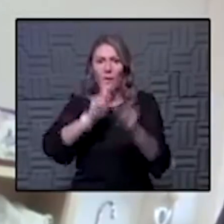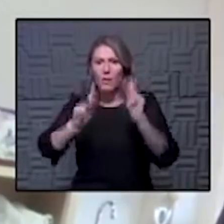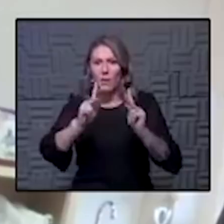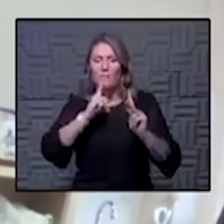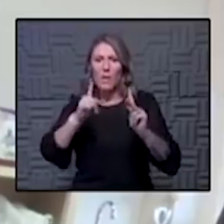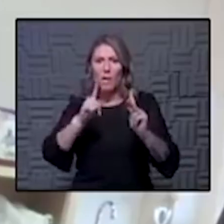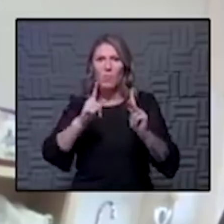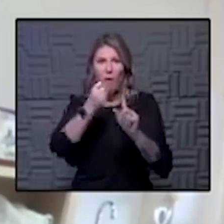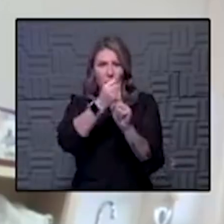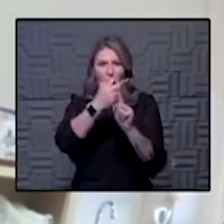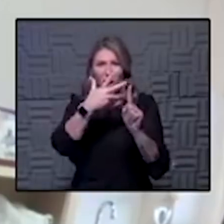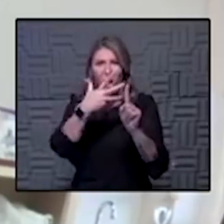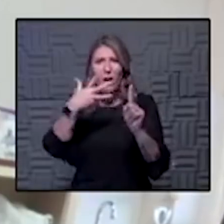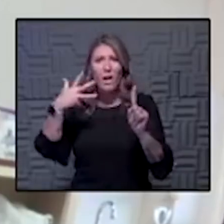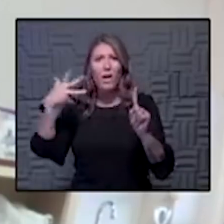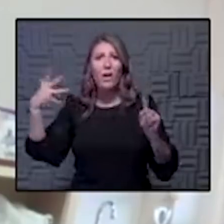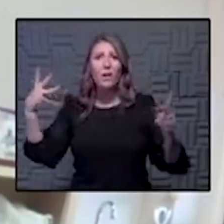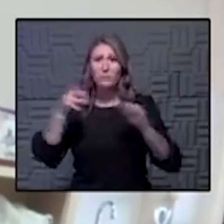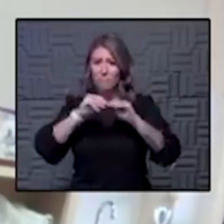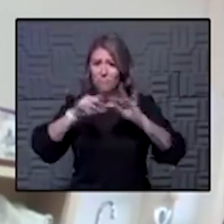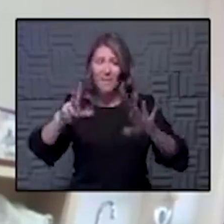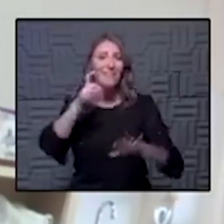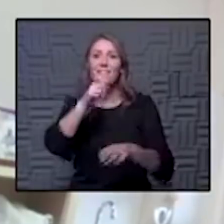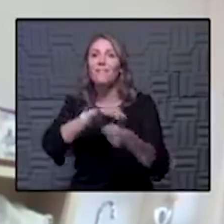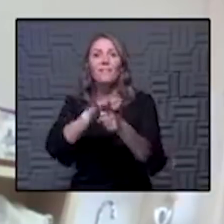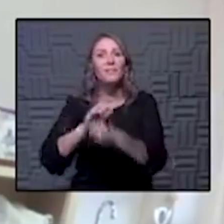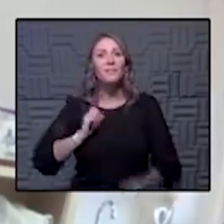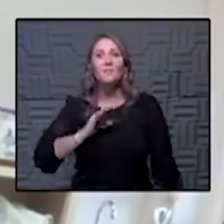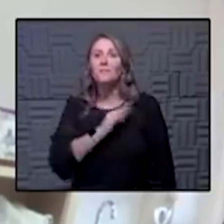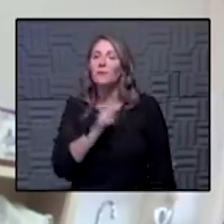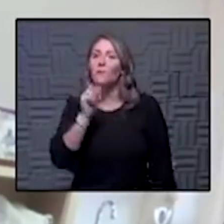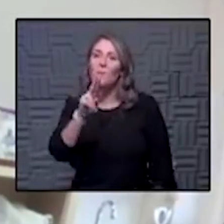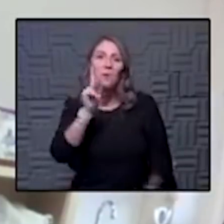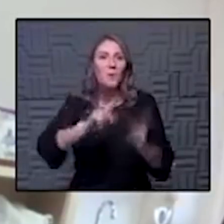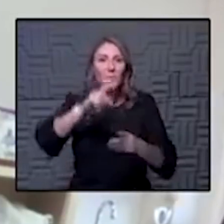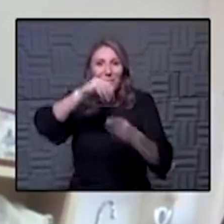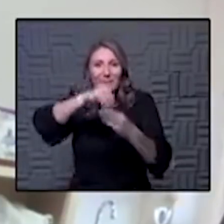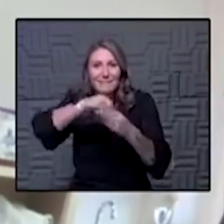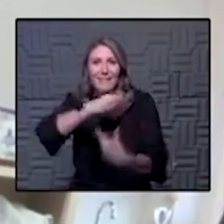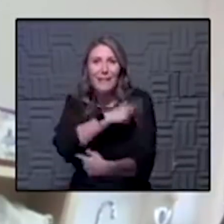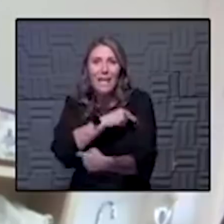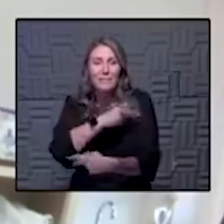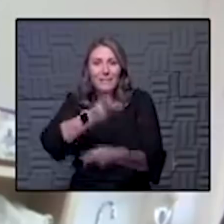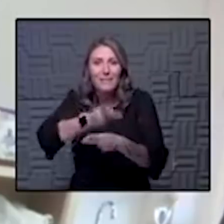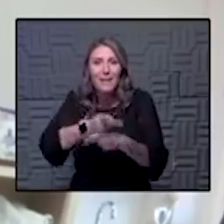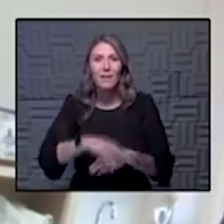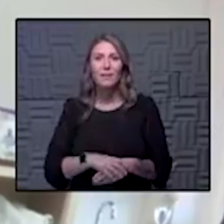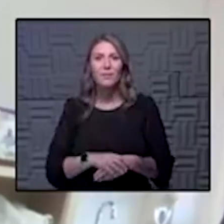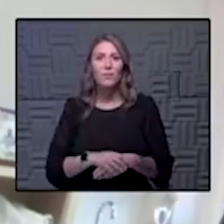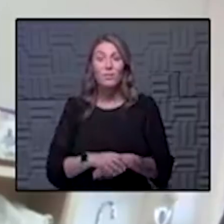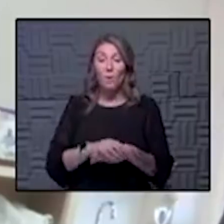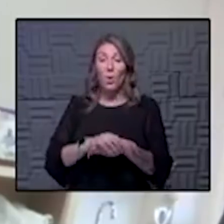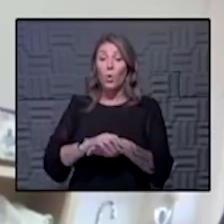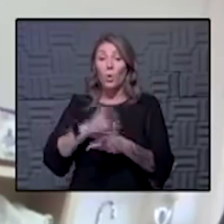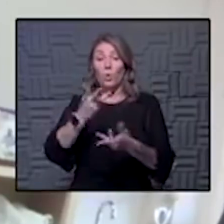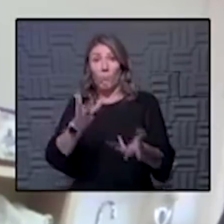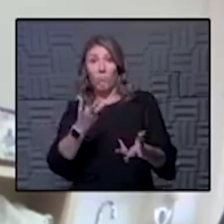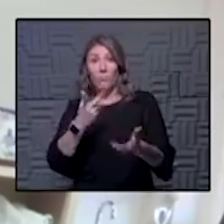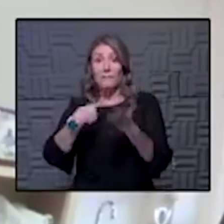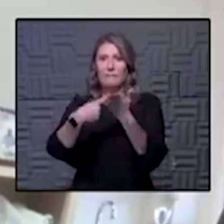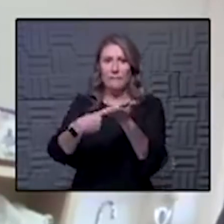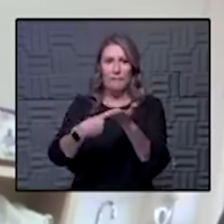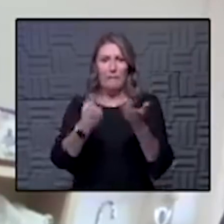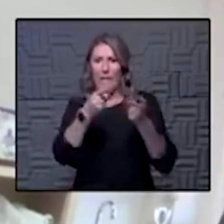weeks, we do not have enough staff or people in the hospitals to take care of it. So at least discussions are going on about,